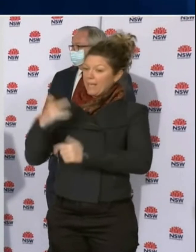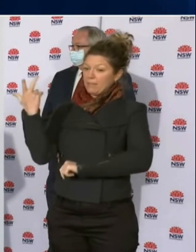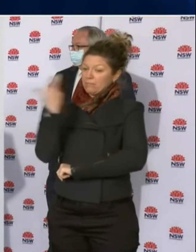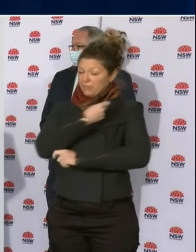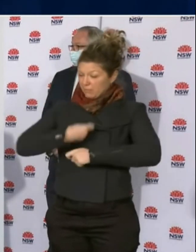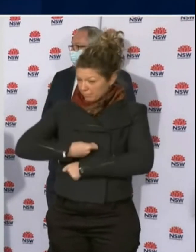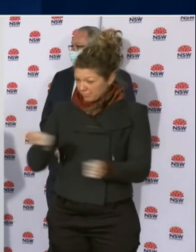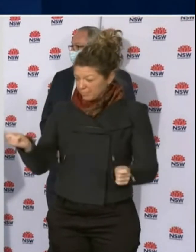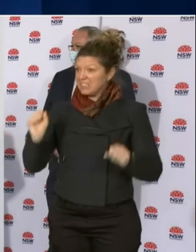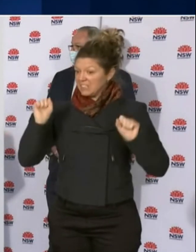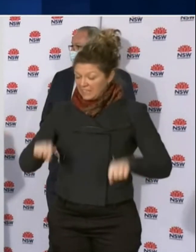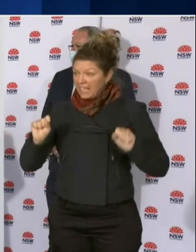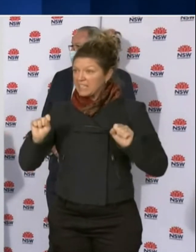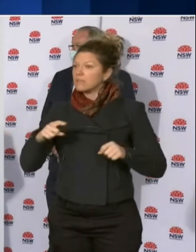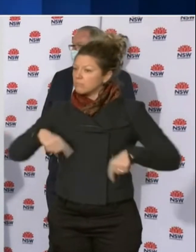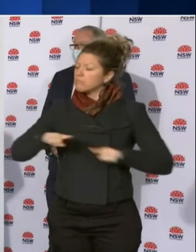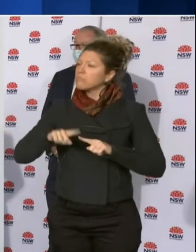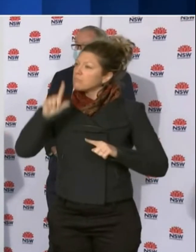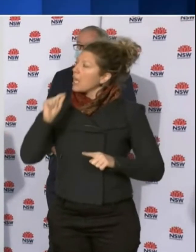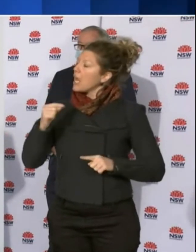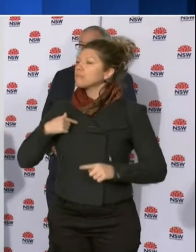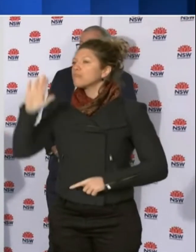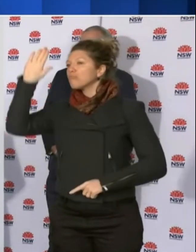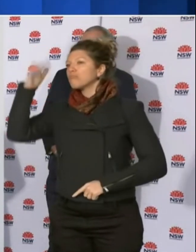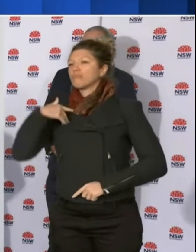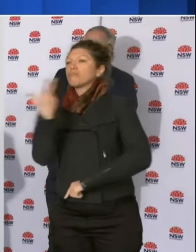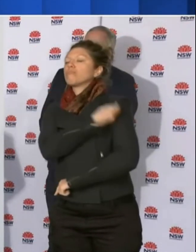make sure that everybody who wants the vaccine has access to it. And after that, we can